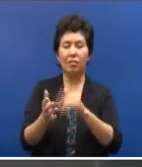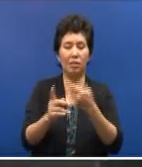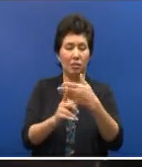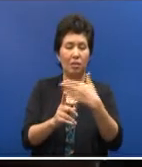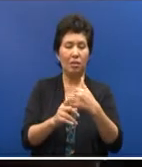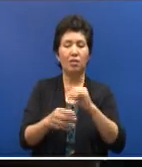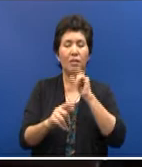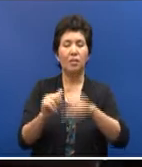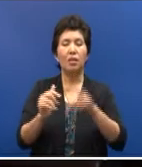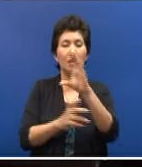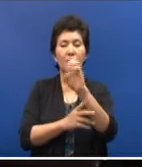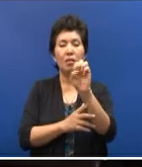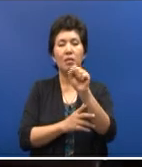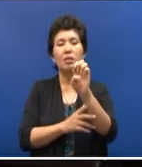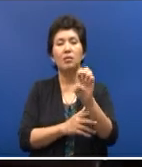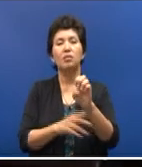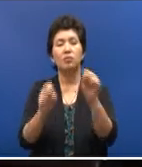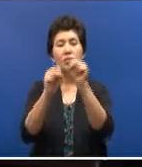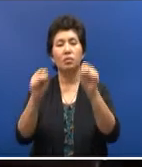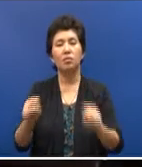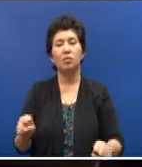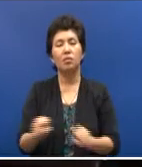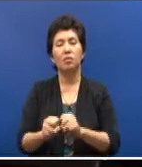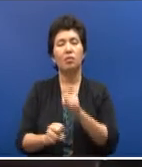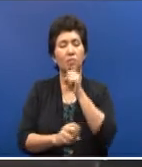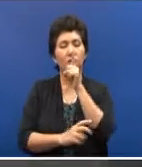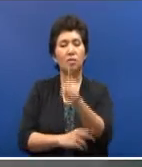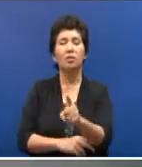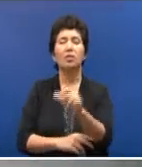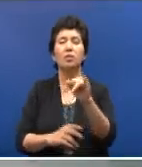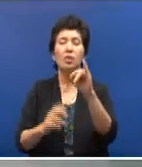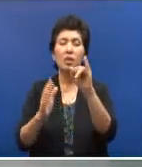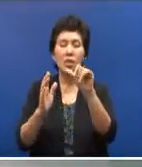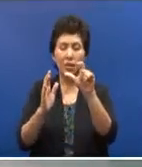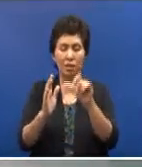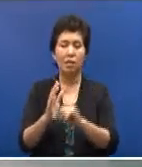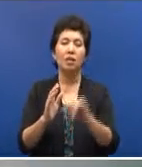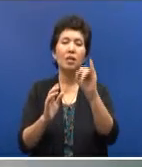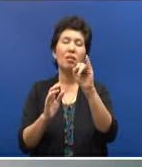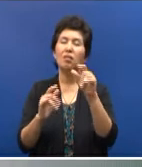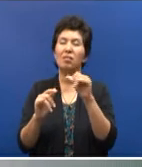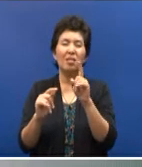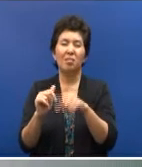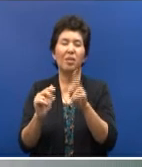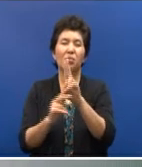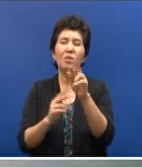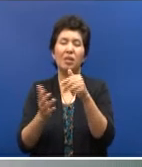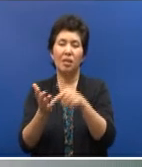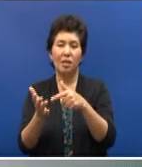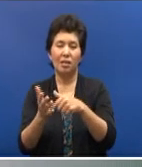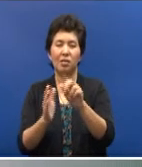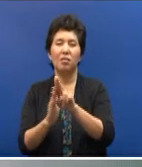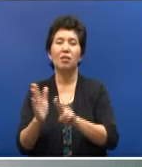Okay, so in fact, the caste system nowadays is officially illegal in India. Okay, so affirmative action programs have